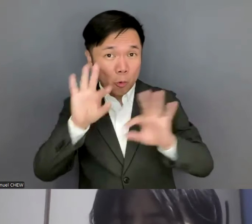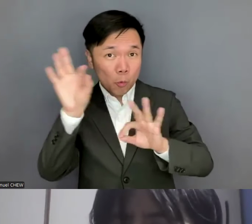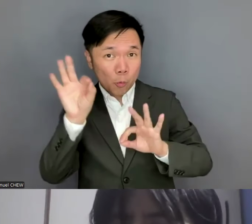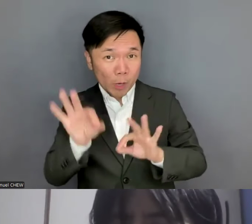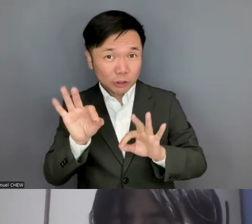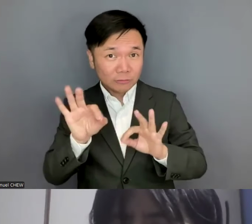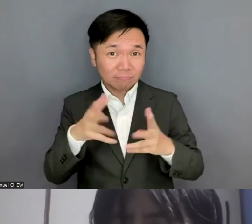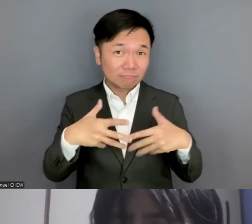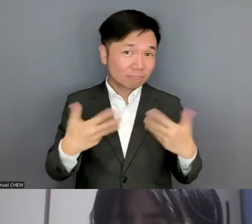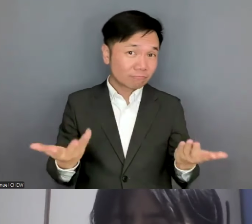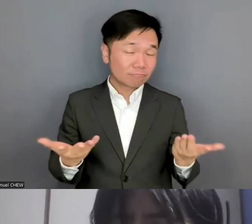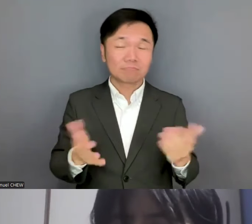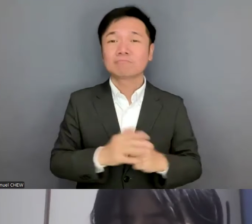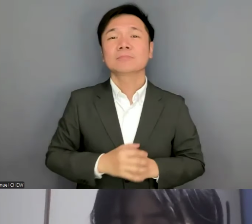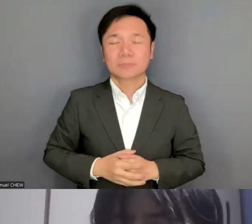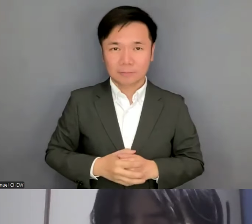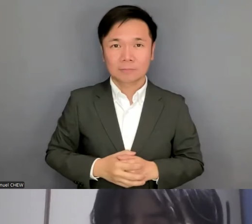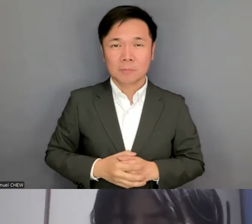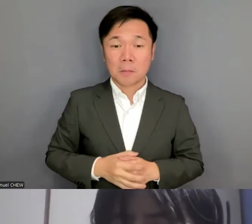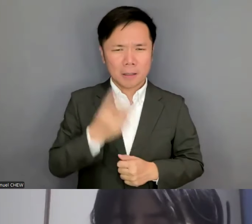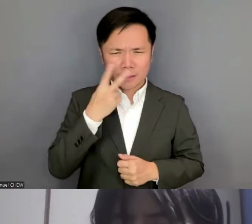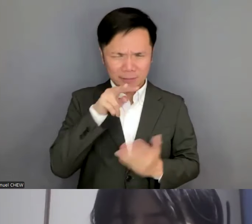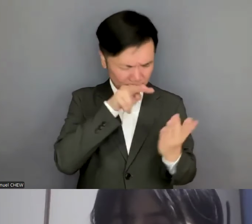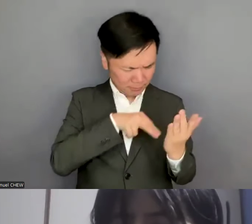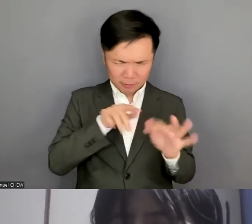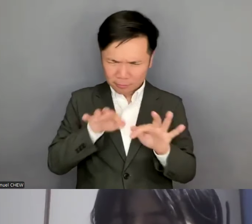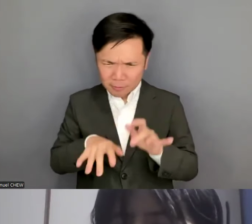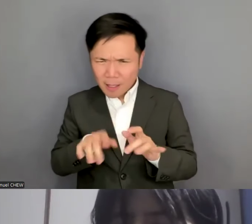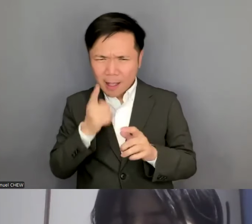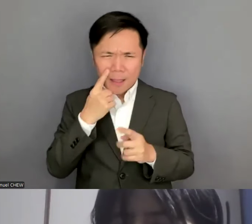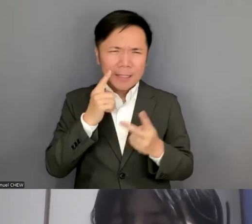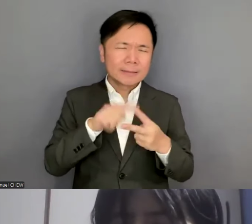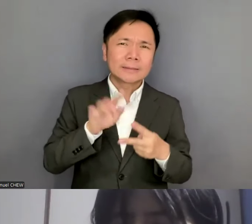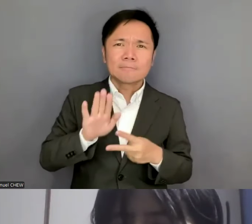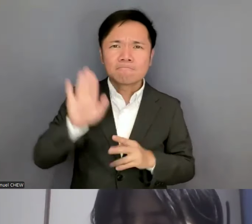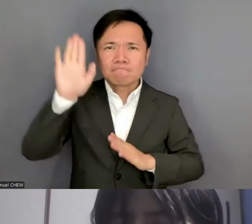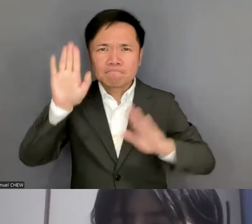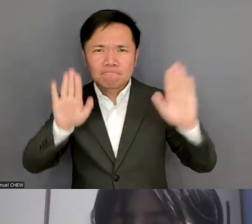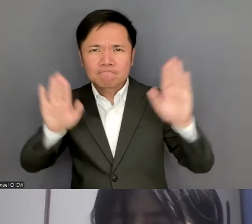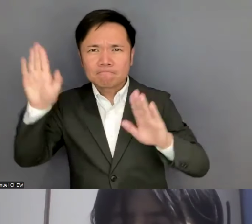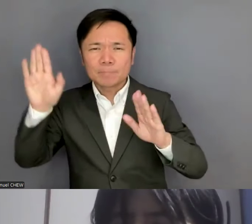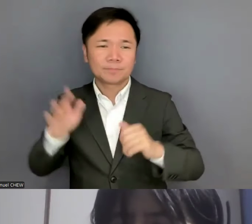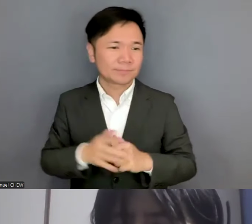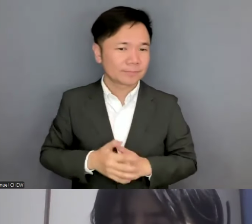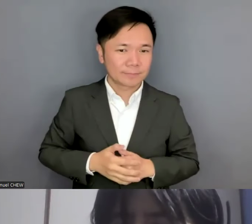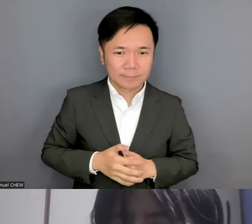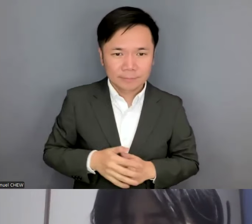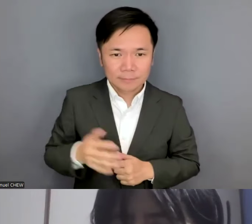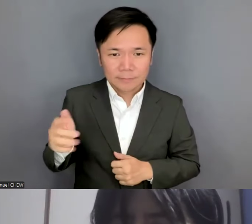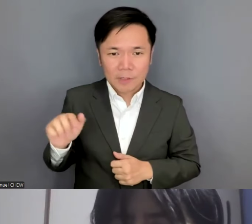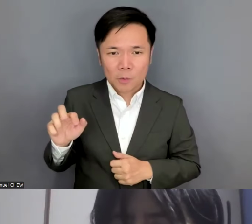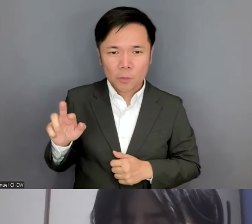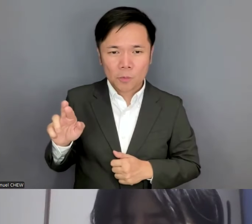popped up in the chat. And I think there are a few hands up already, but Greta, if you don't mind,